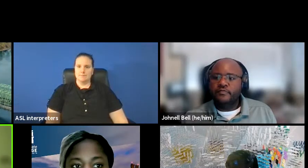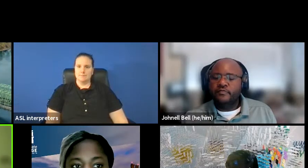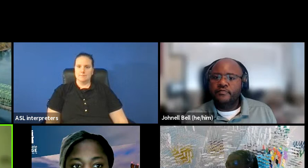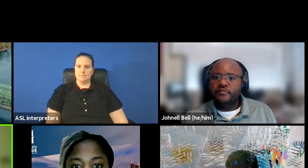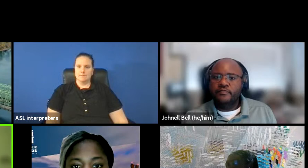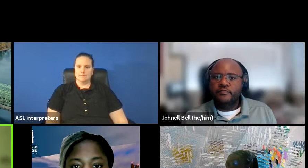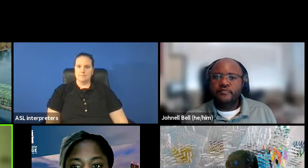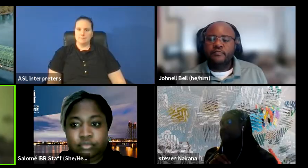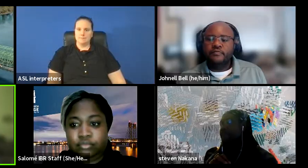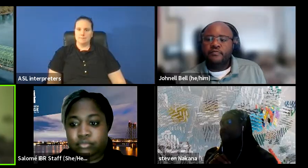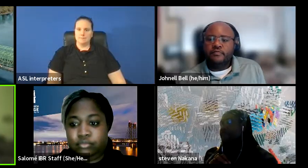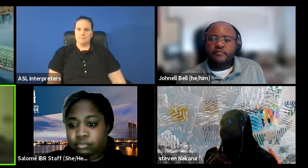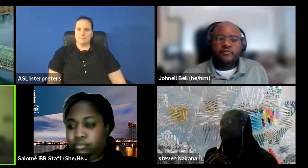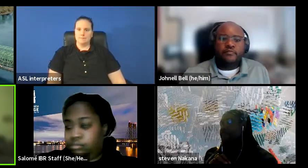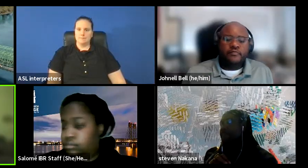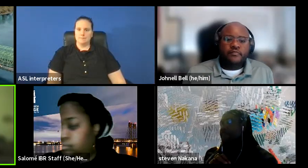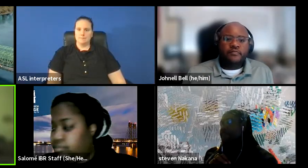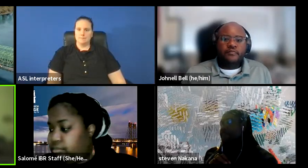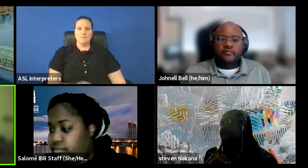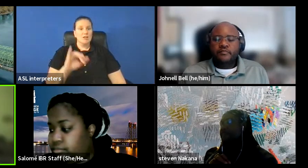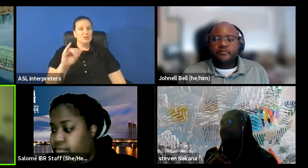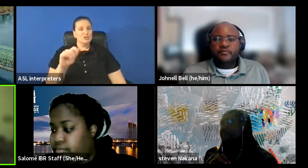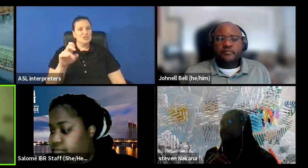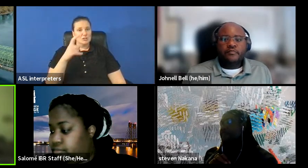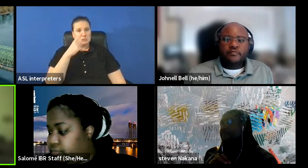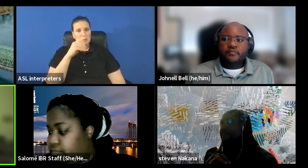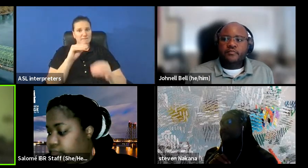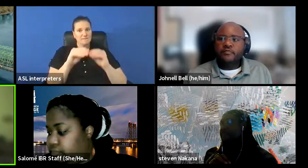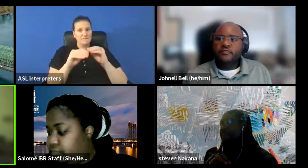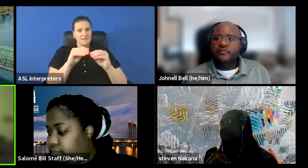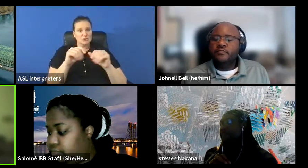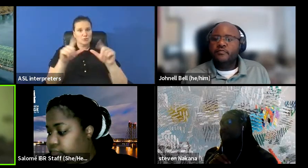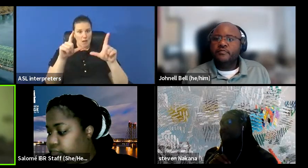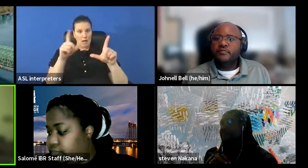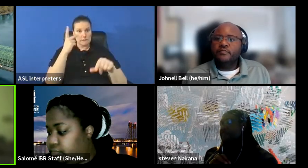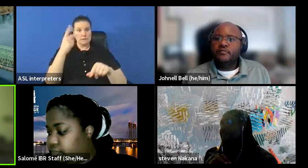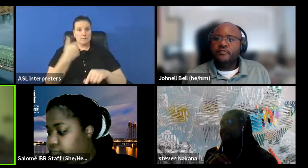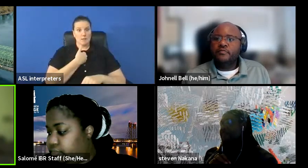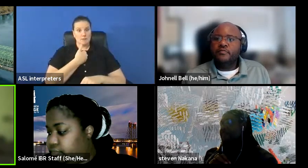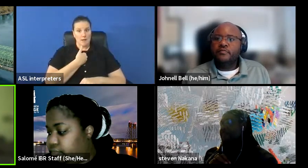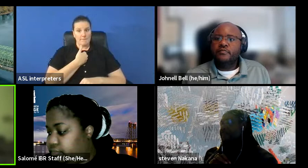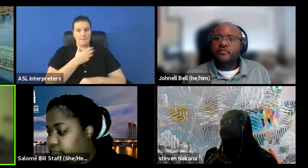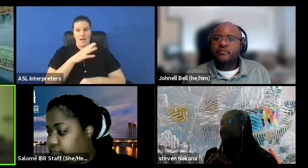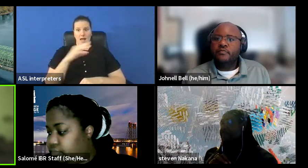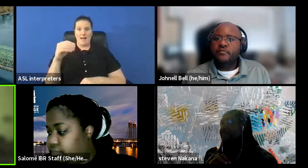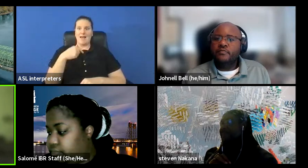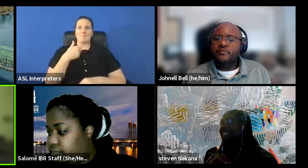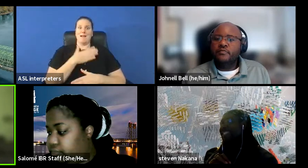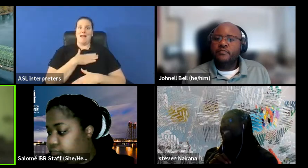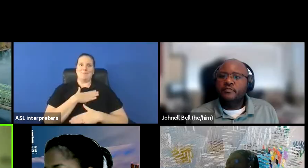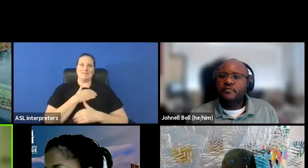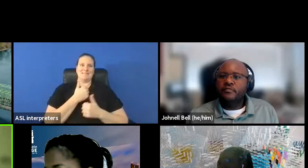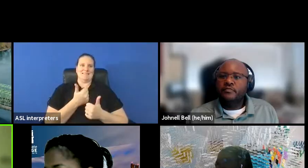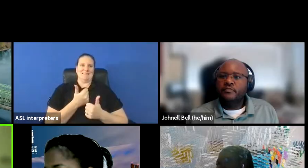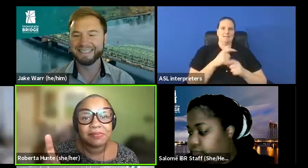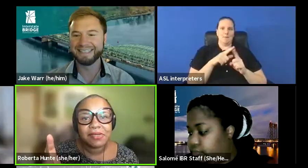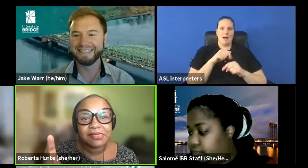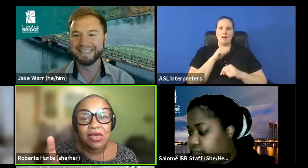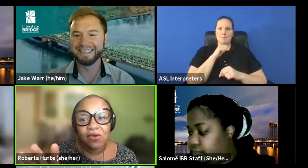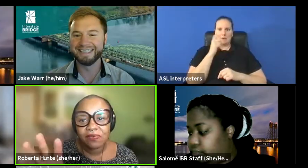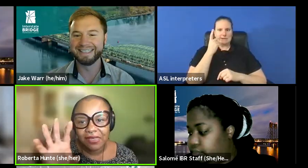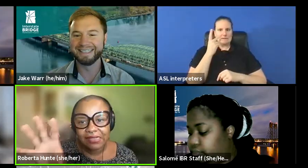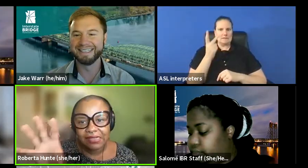Jake, can you fix the screen, because I see myself and I'm delightful, but I really don't need to